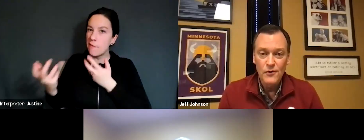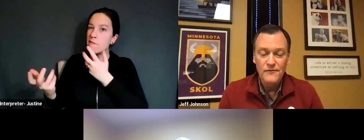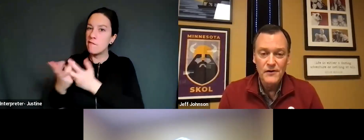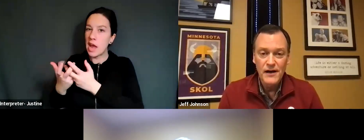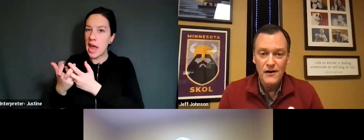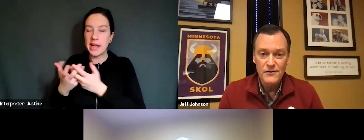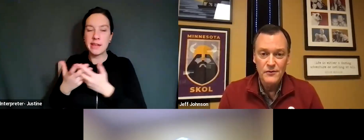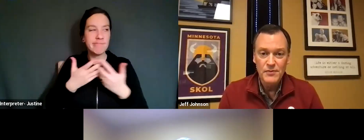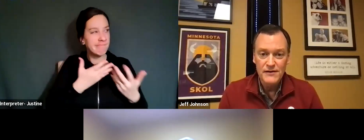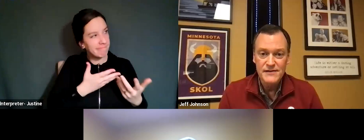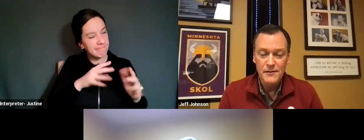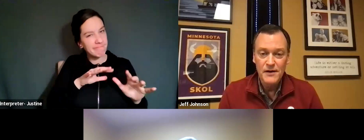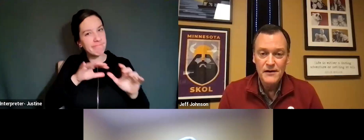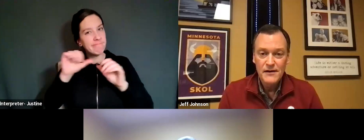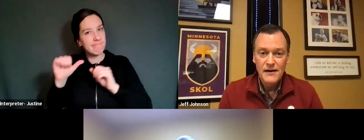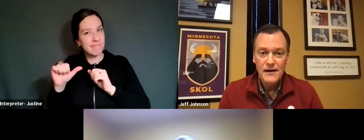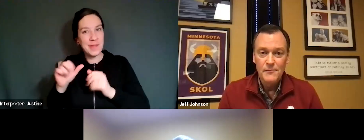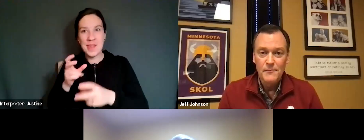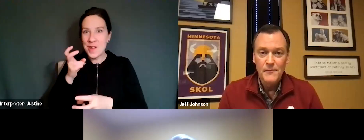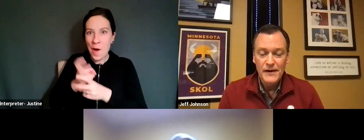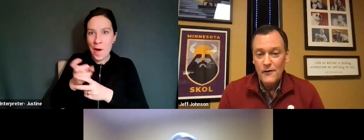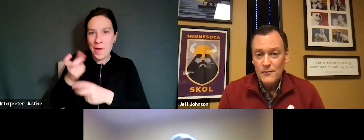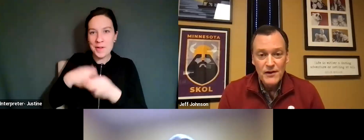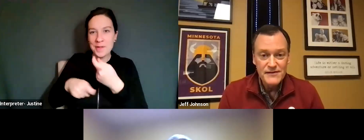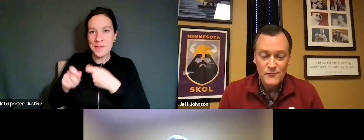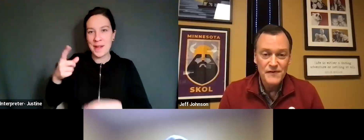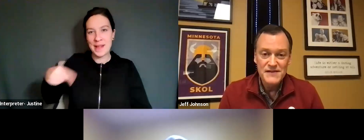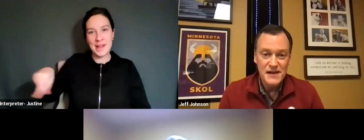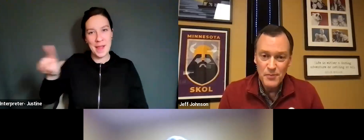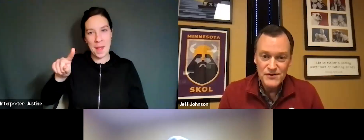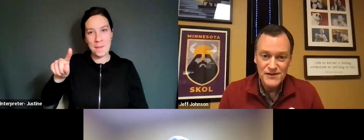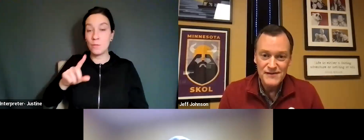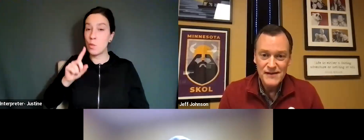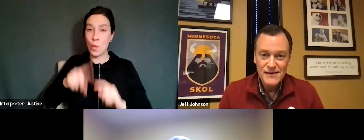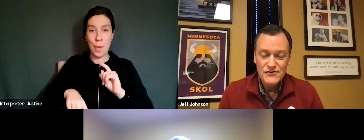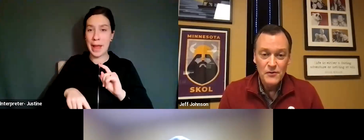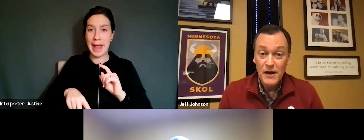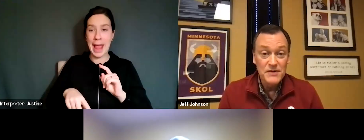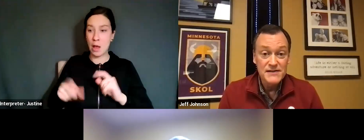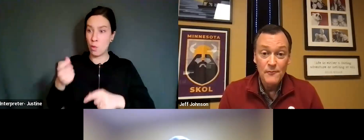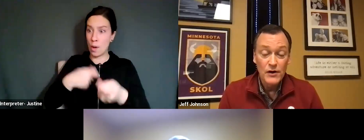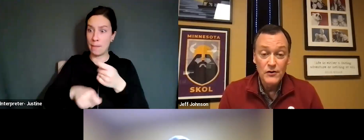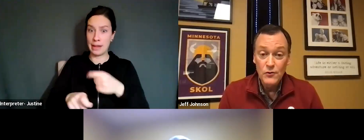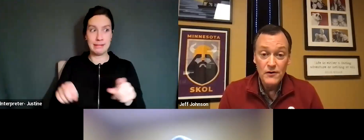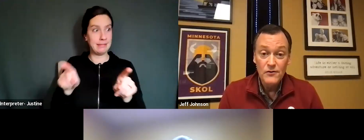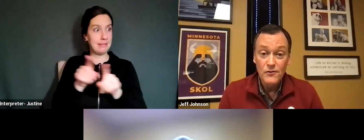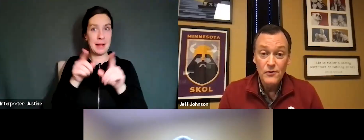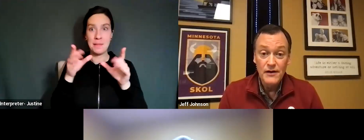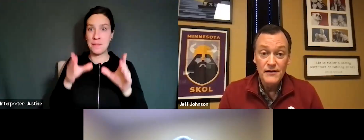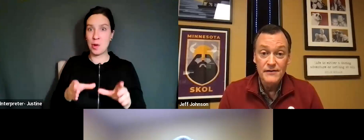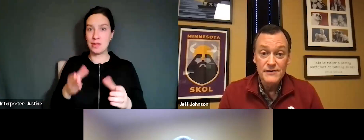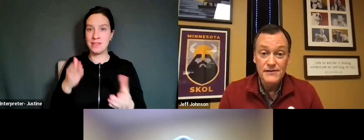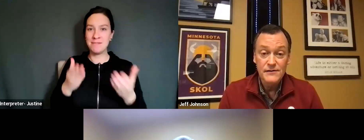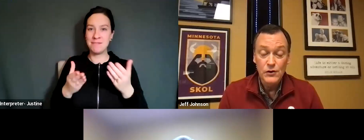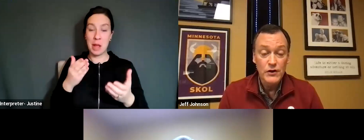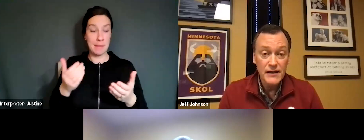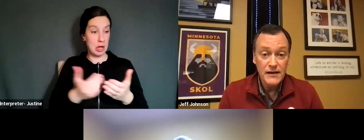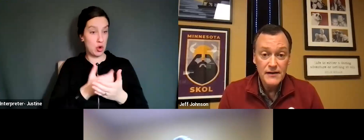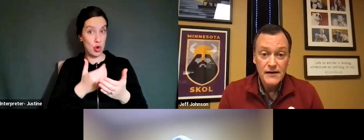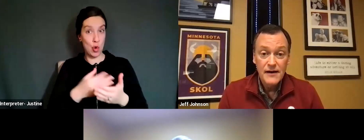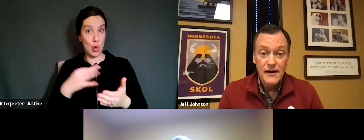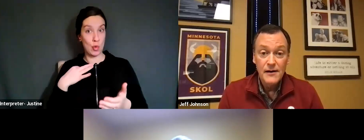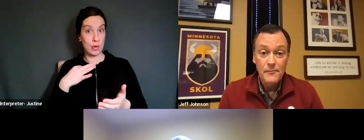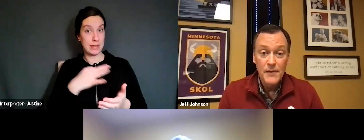will work very hard to replace them. We can't replace them with the same person. So it might be someone newer who is